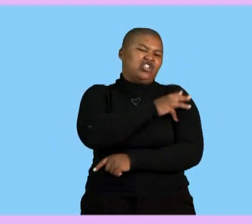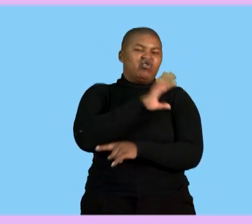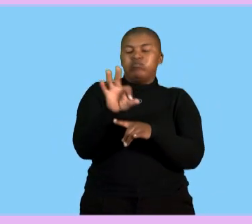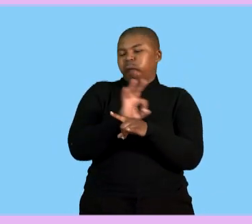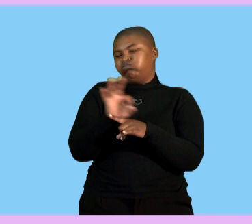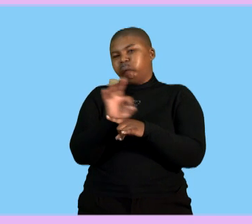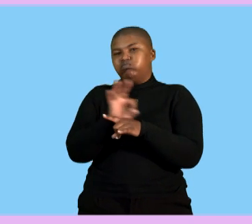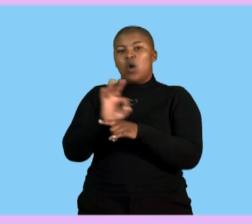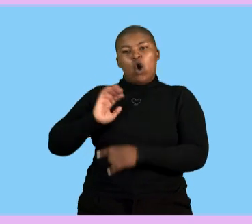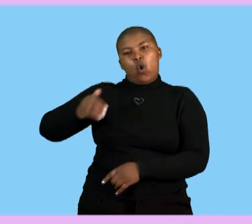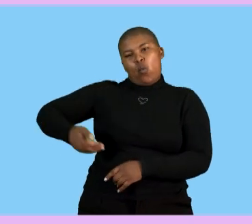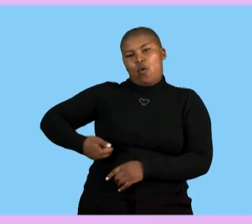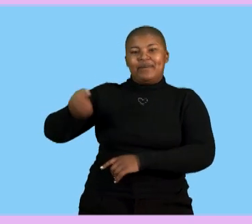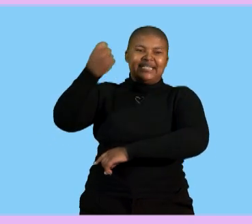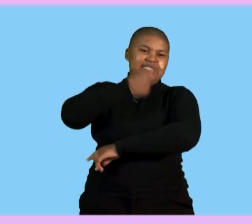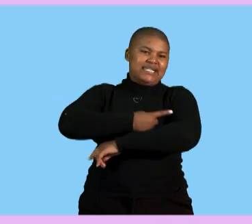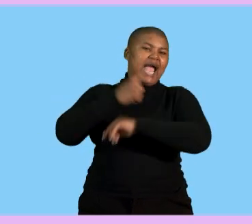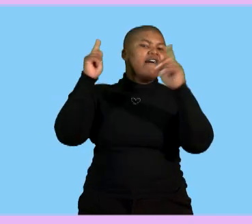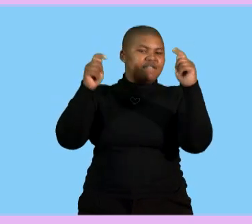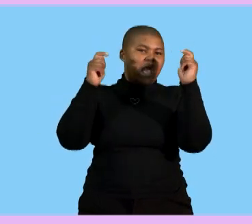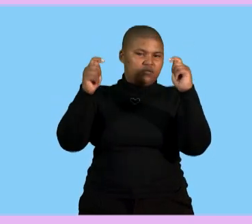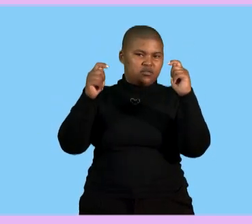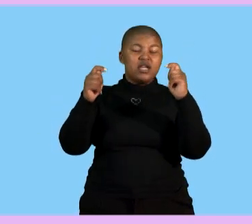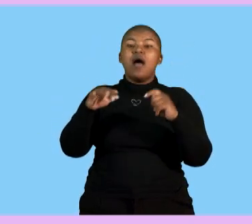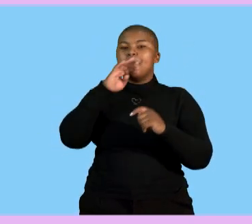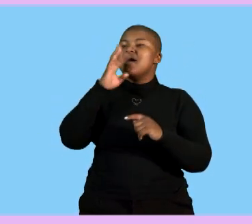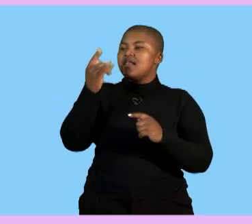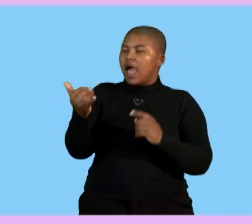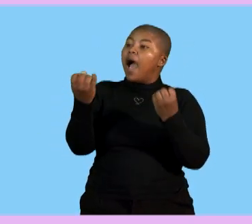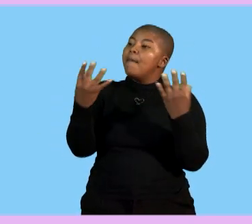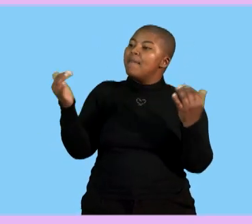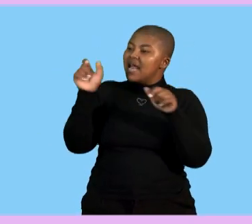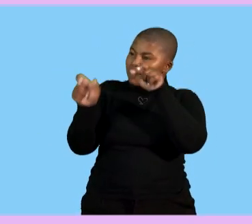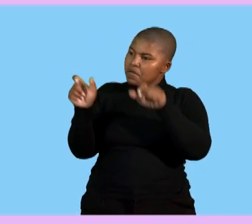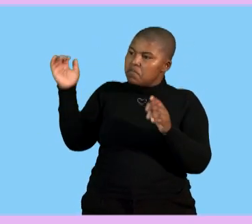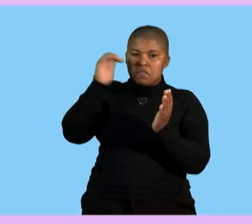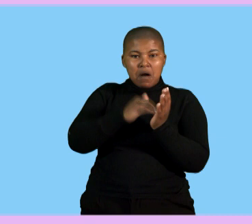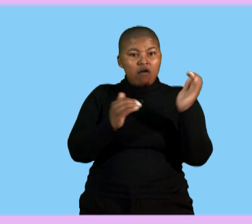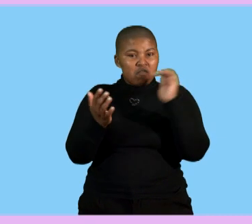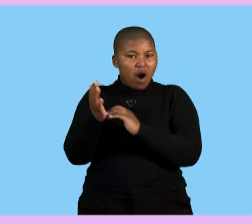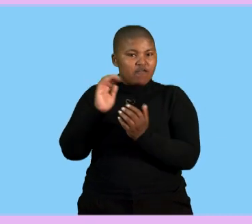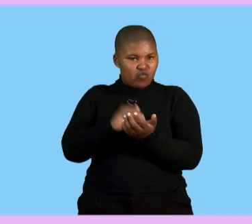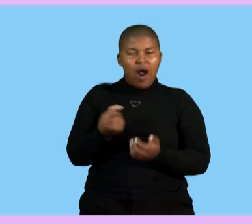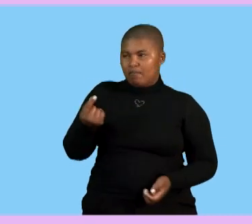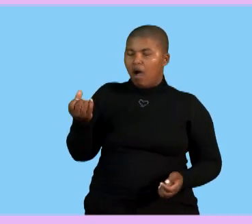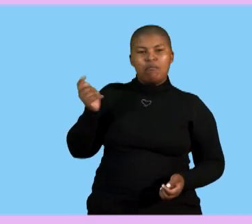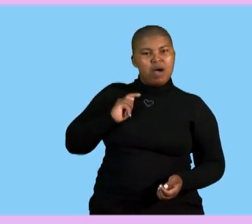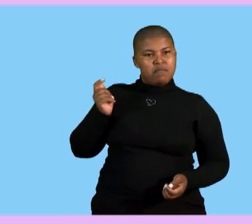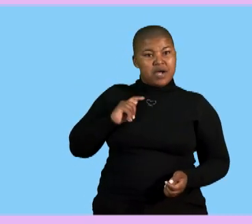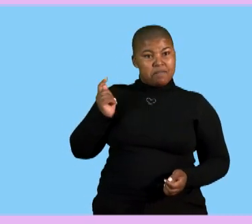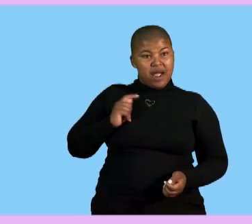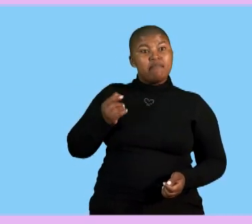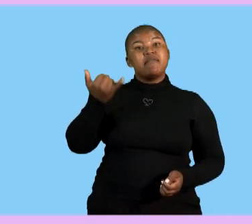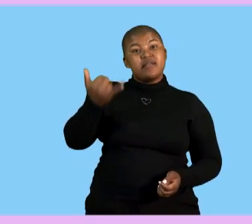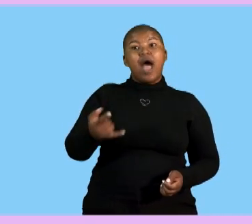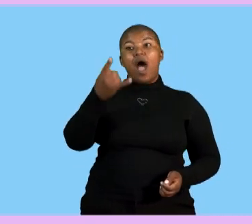Day event and plans to charge people according to the number of people that will attend. The graph indicates